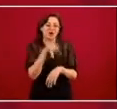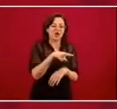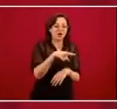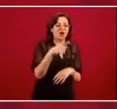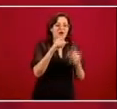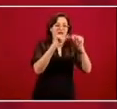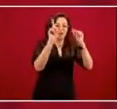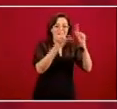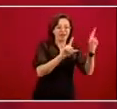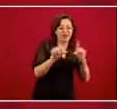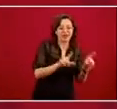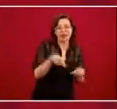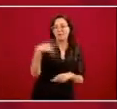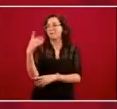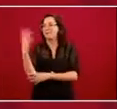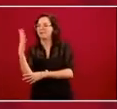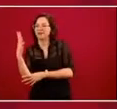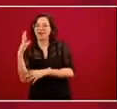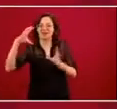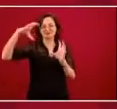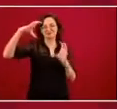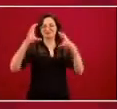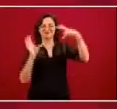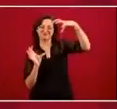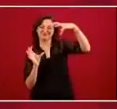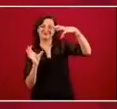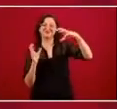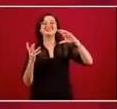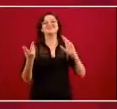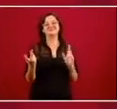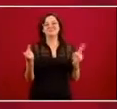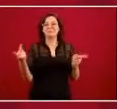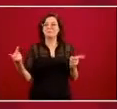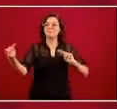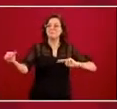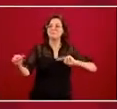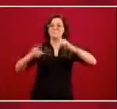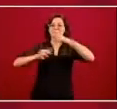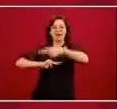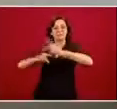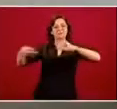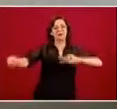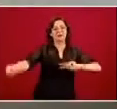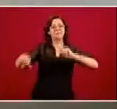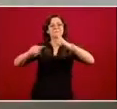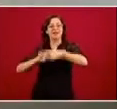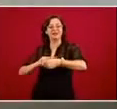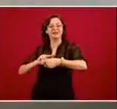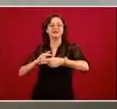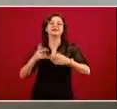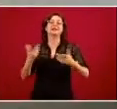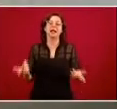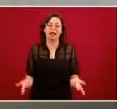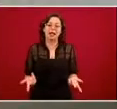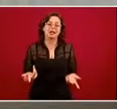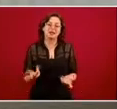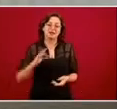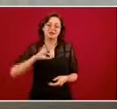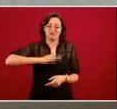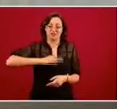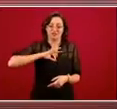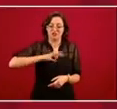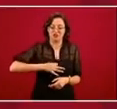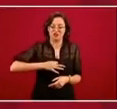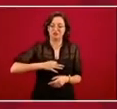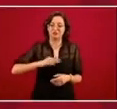winter here, over there they're having summer. When we are having autumn here, over there is the spring, and vice versa.